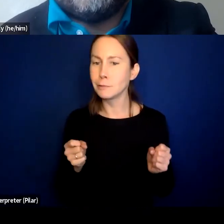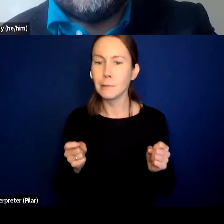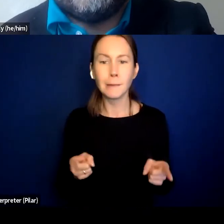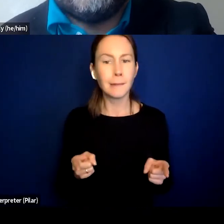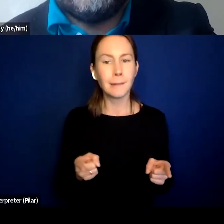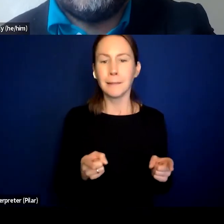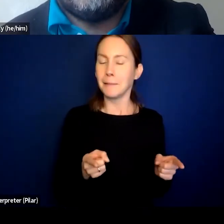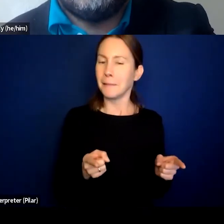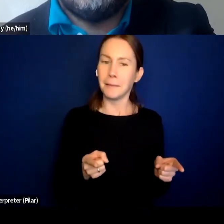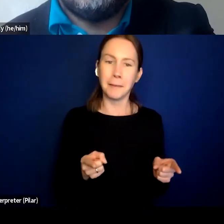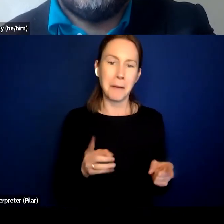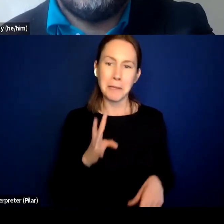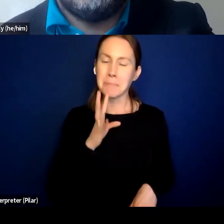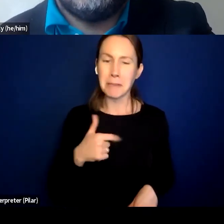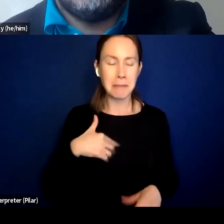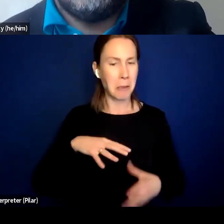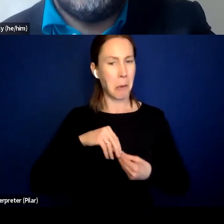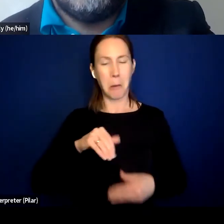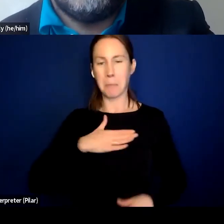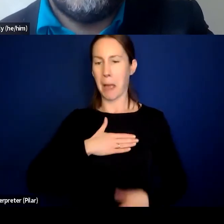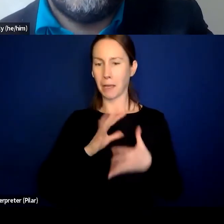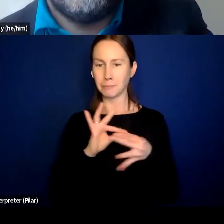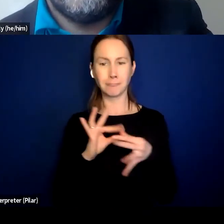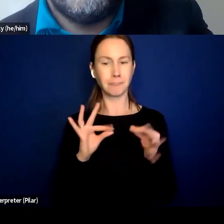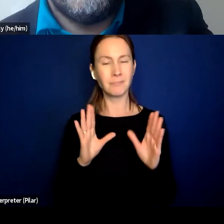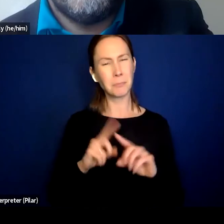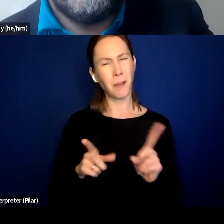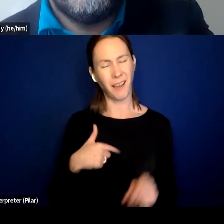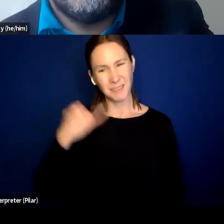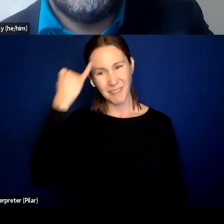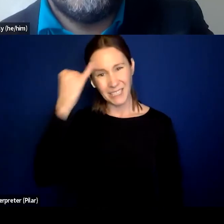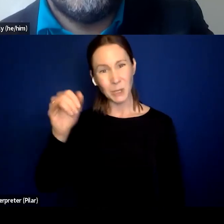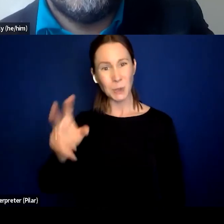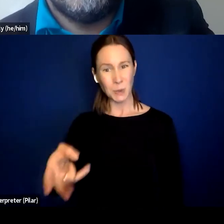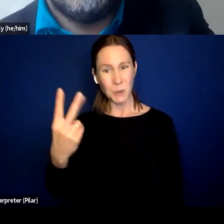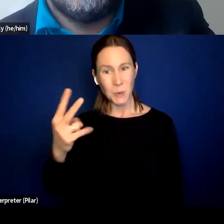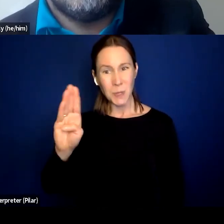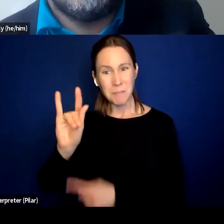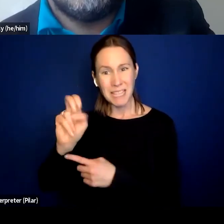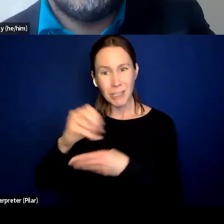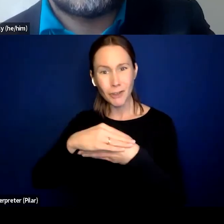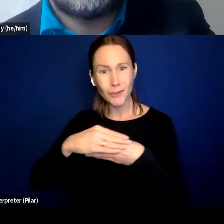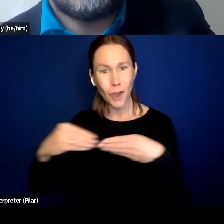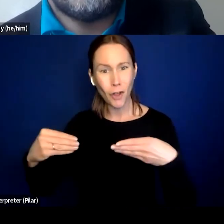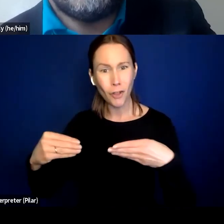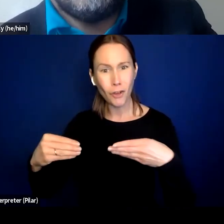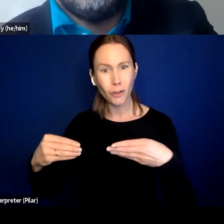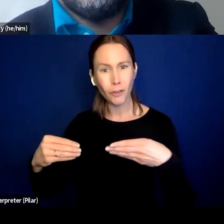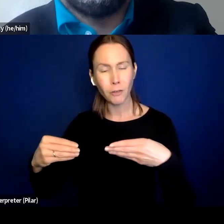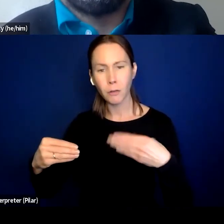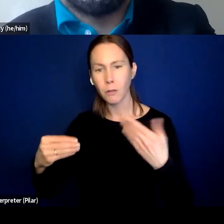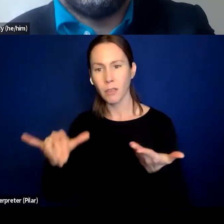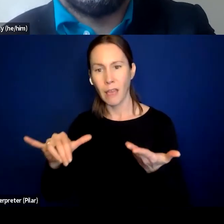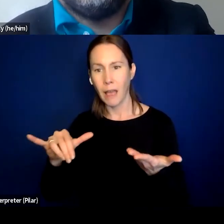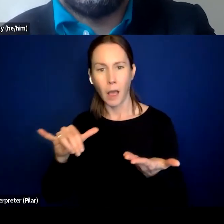again, but I imagine what would a $2 billion response from this sector look like?